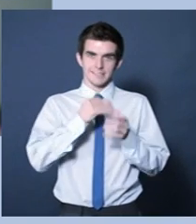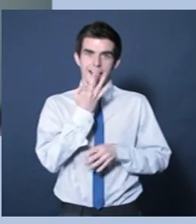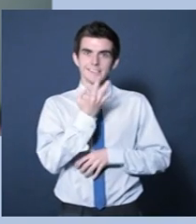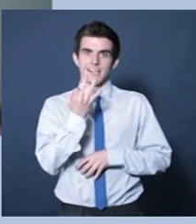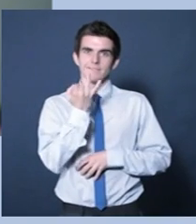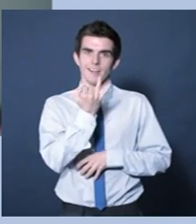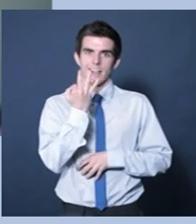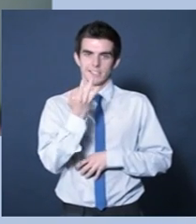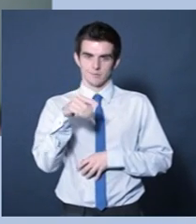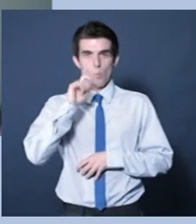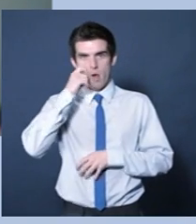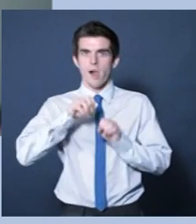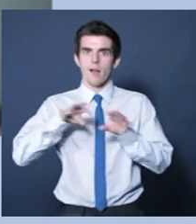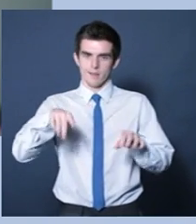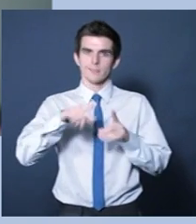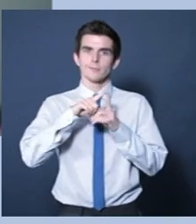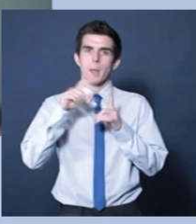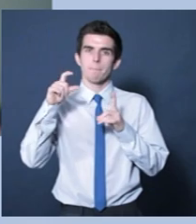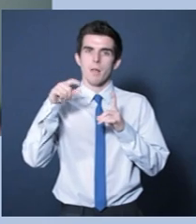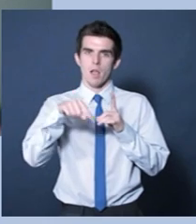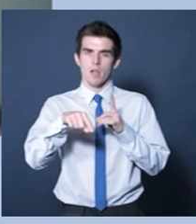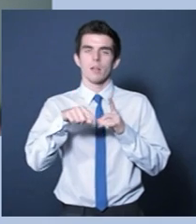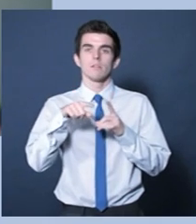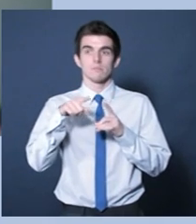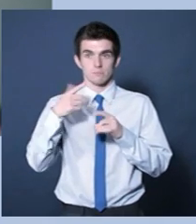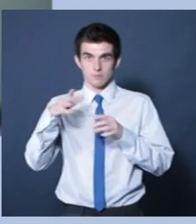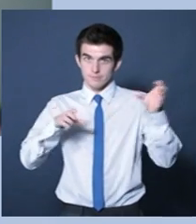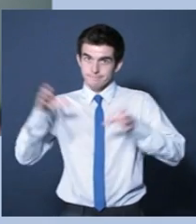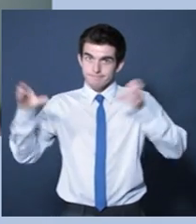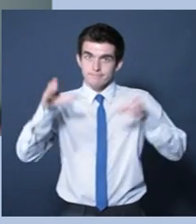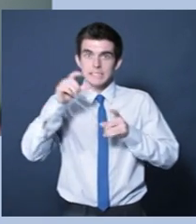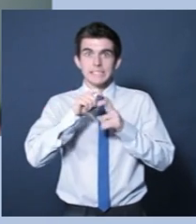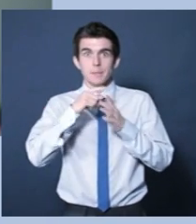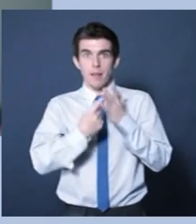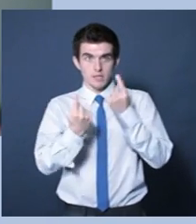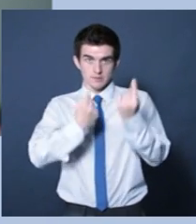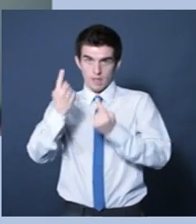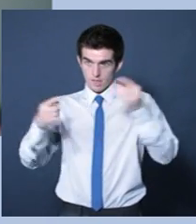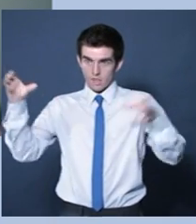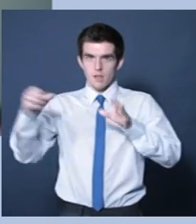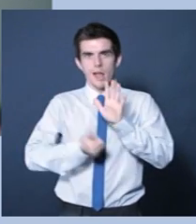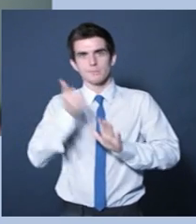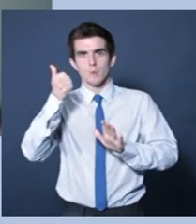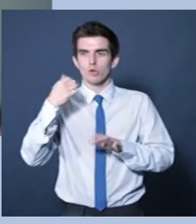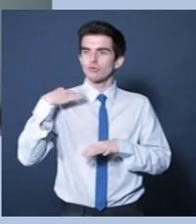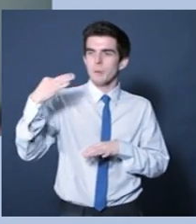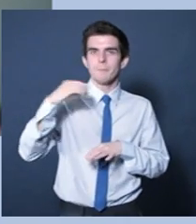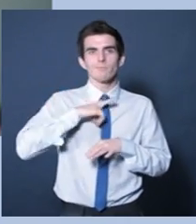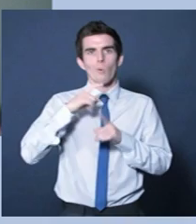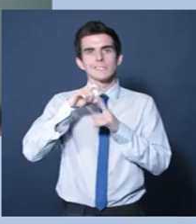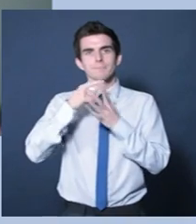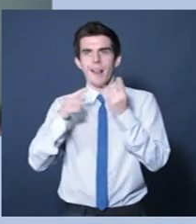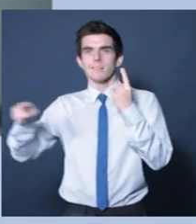year, in December. And a lot of people have come together who are real experts in this area, together with a lot of people who represent people